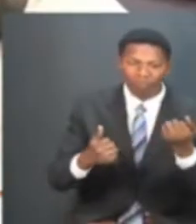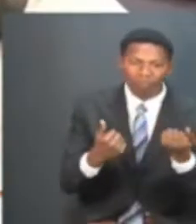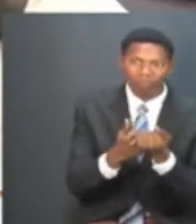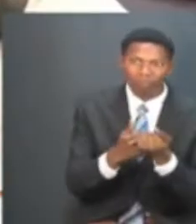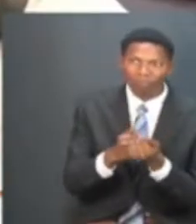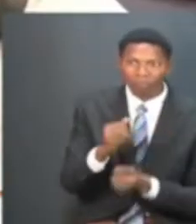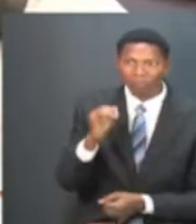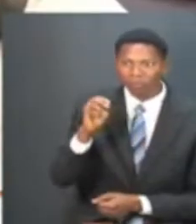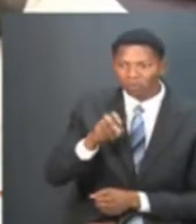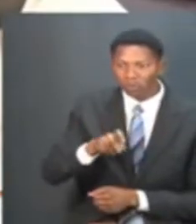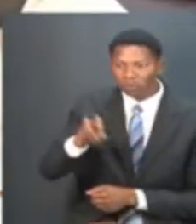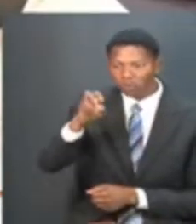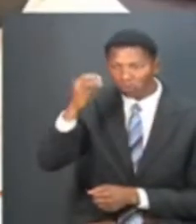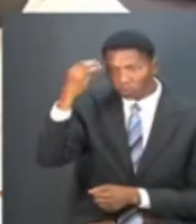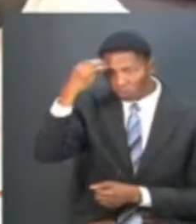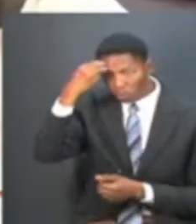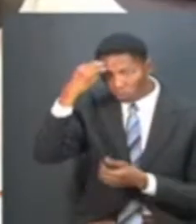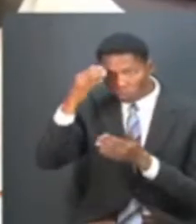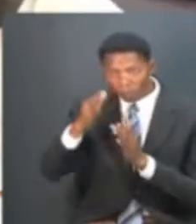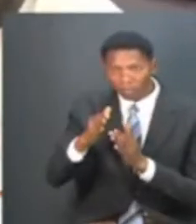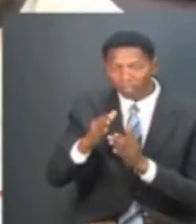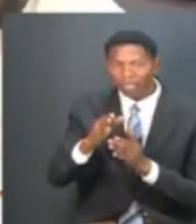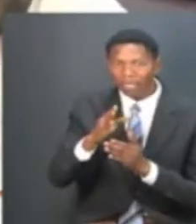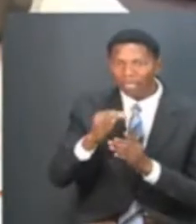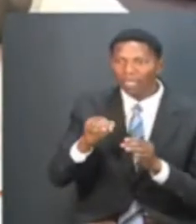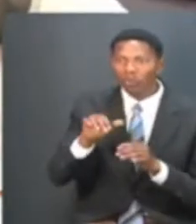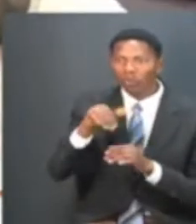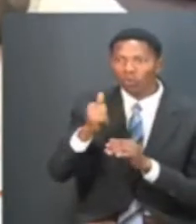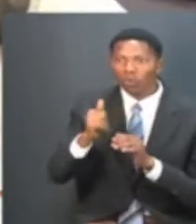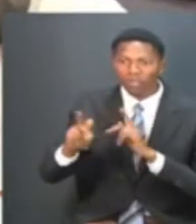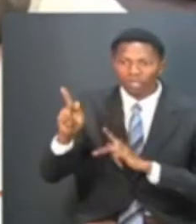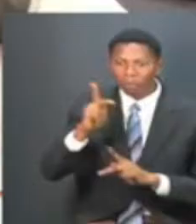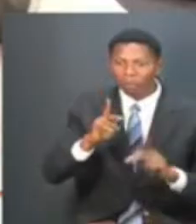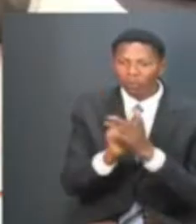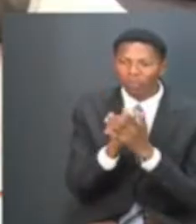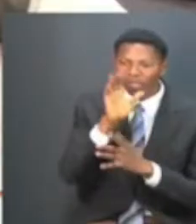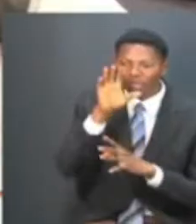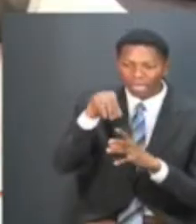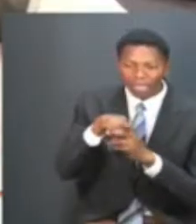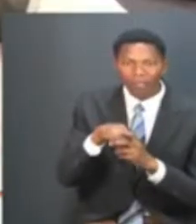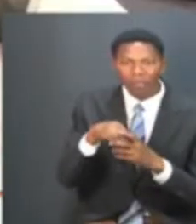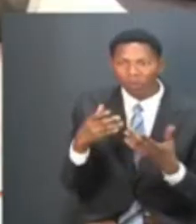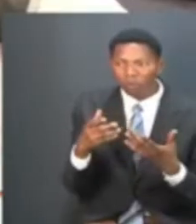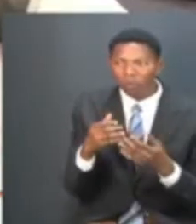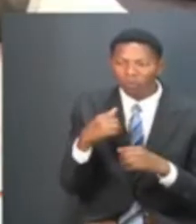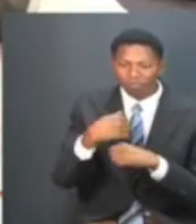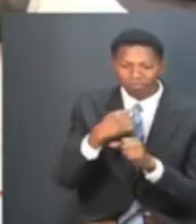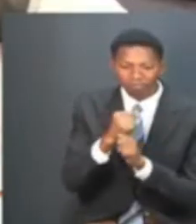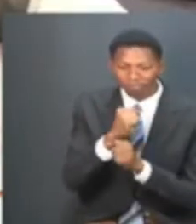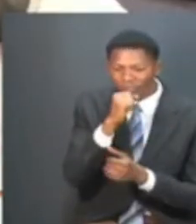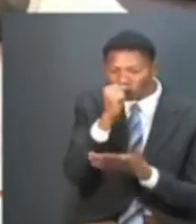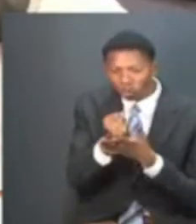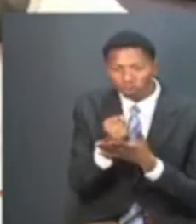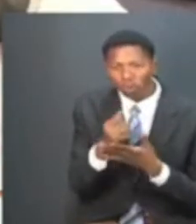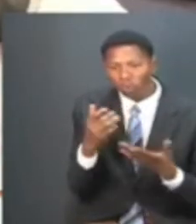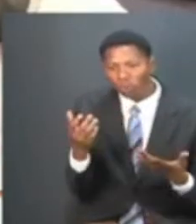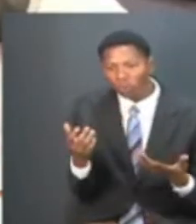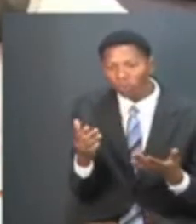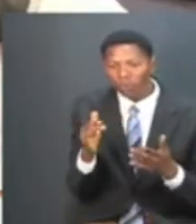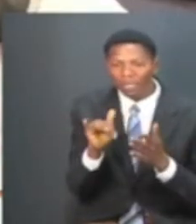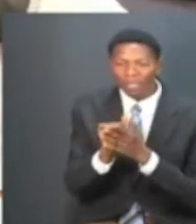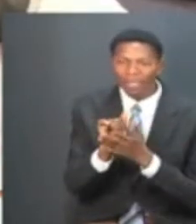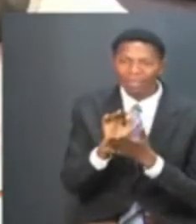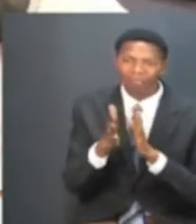all the parastatal bodies who are involved to let it be a thing